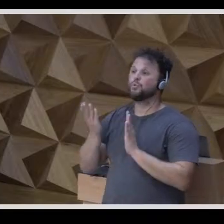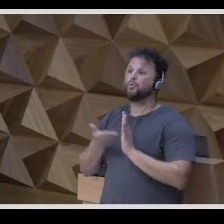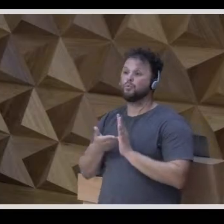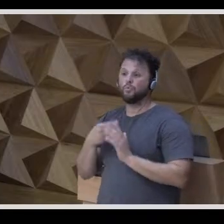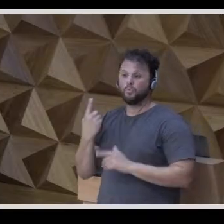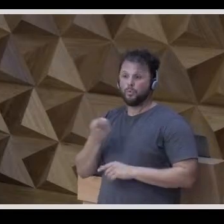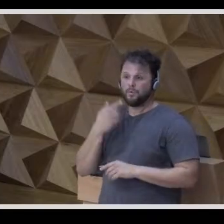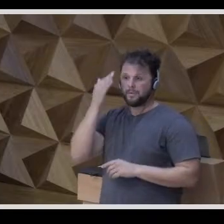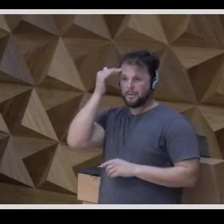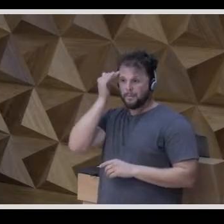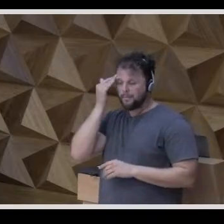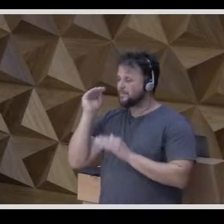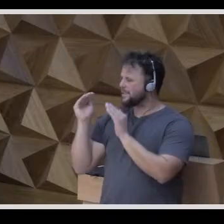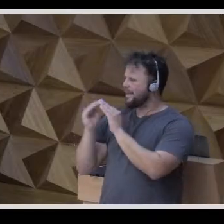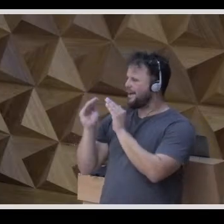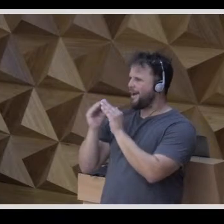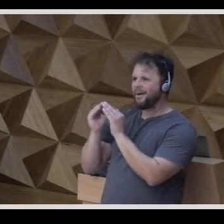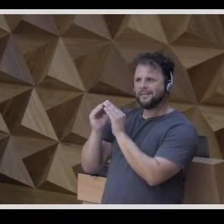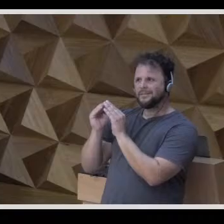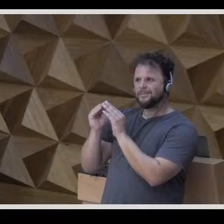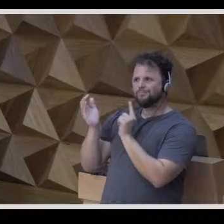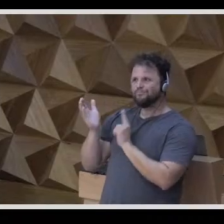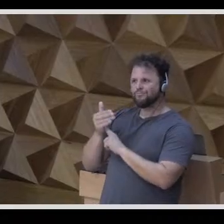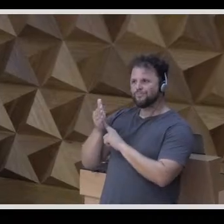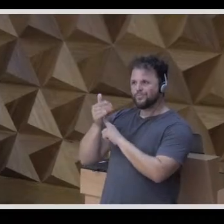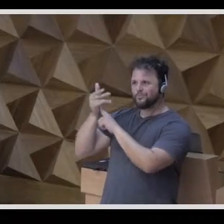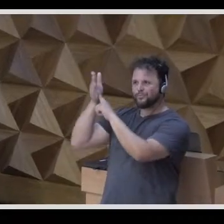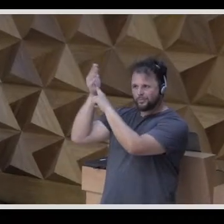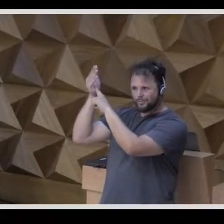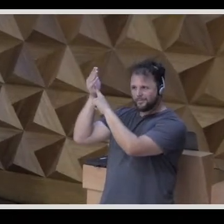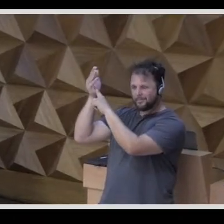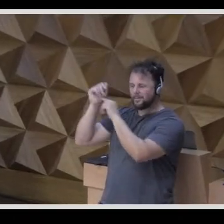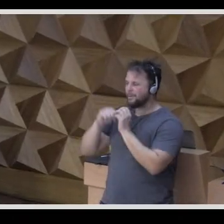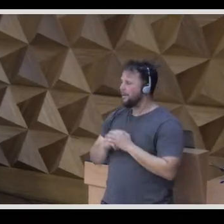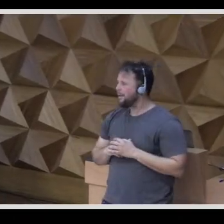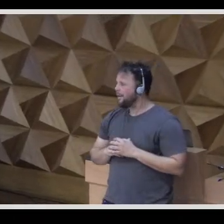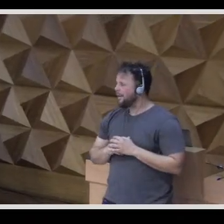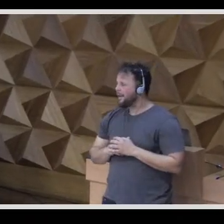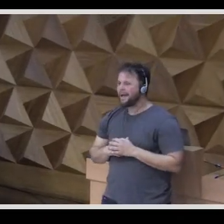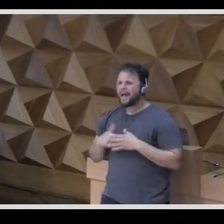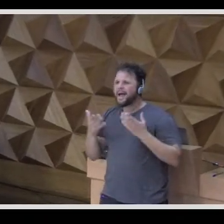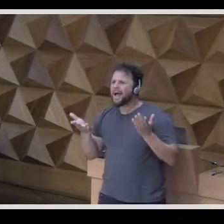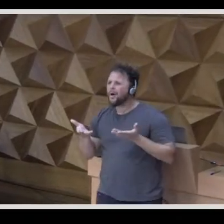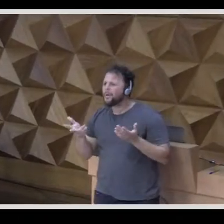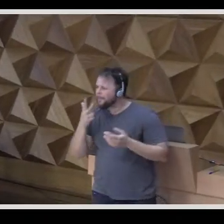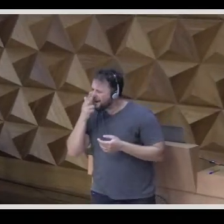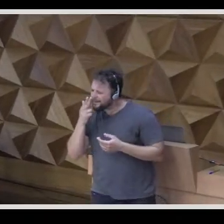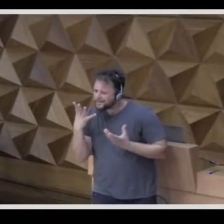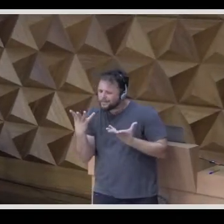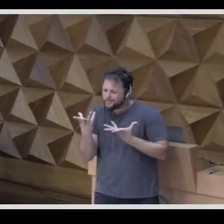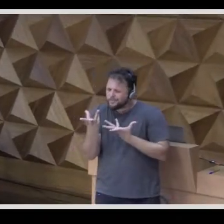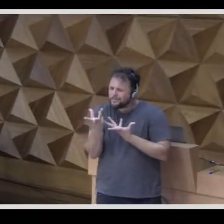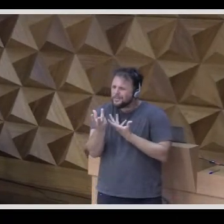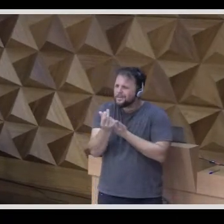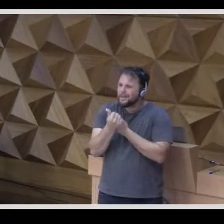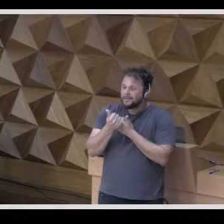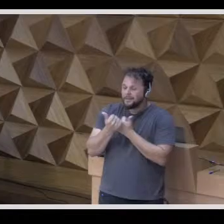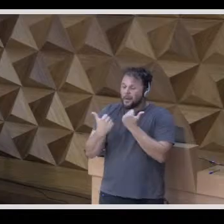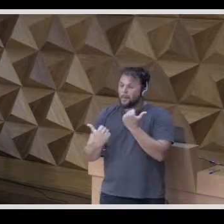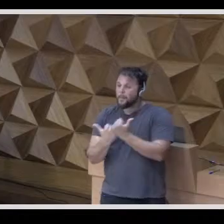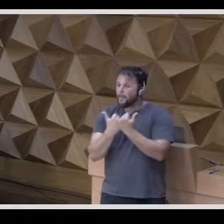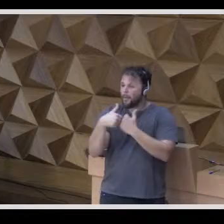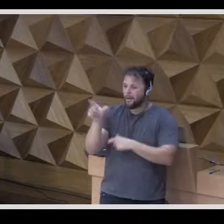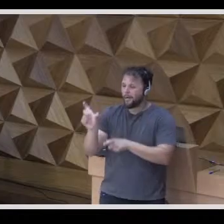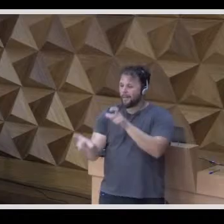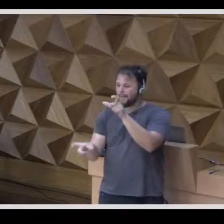smart homes, migrating now into the ability to support people living in their own home who would otherwise